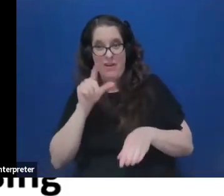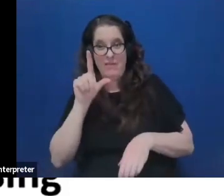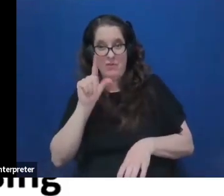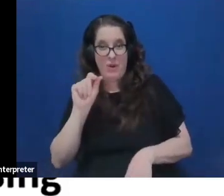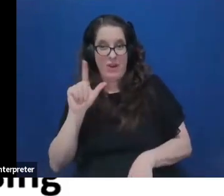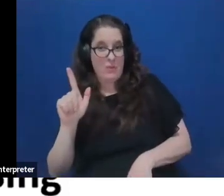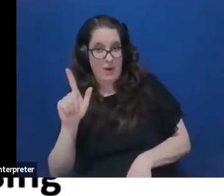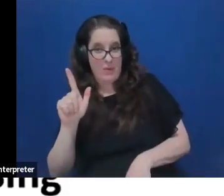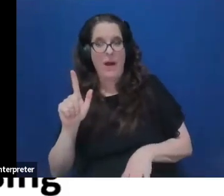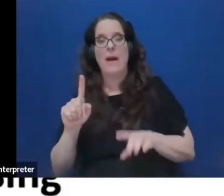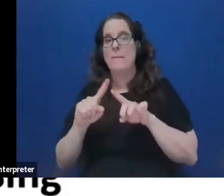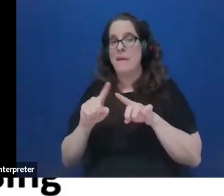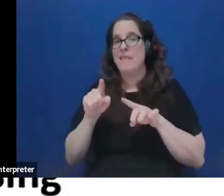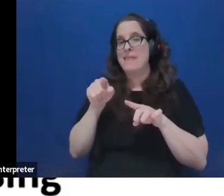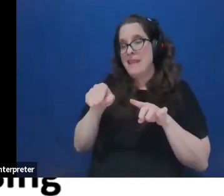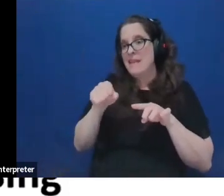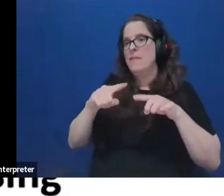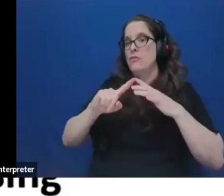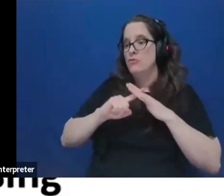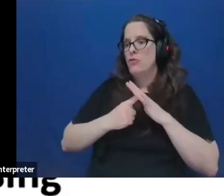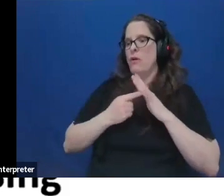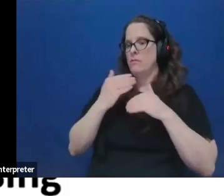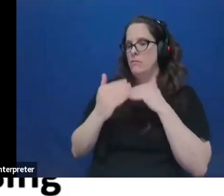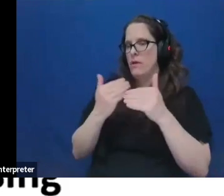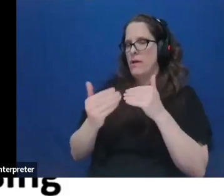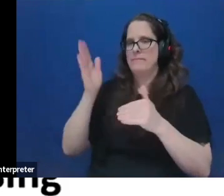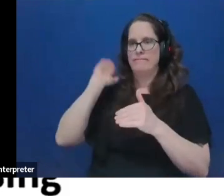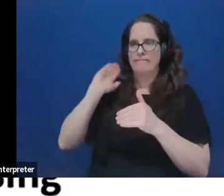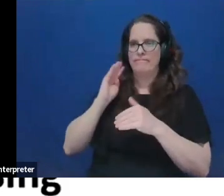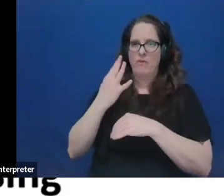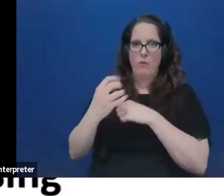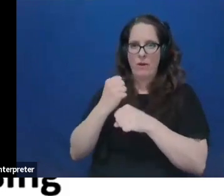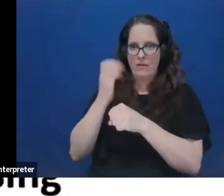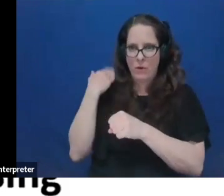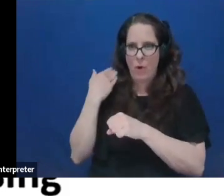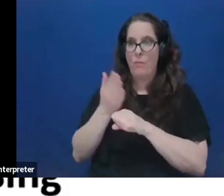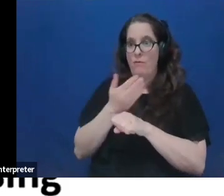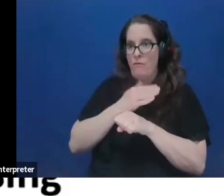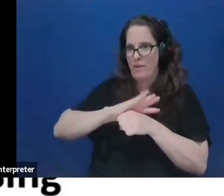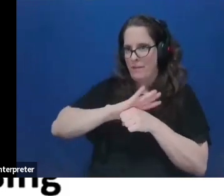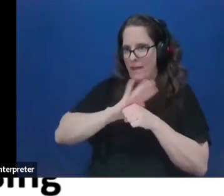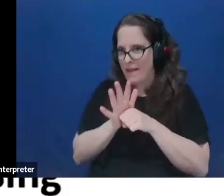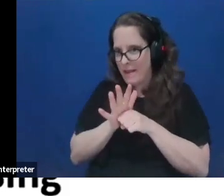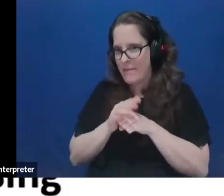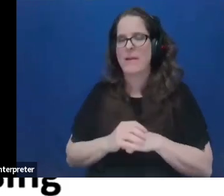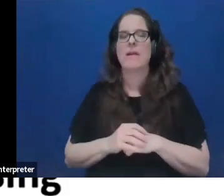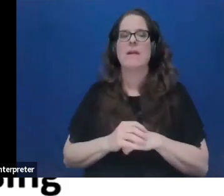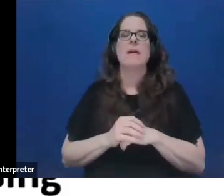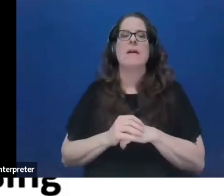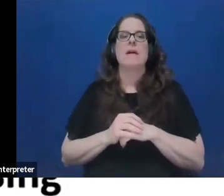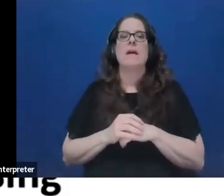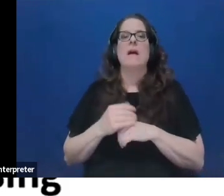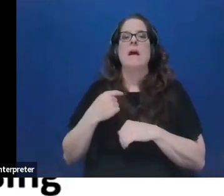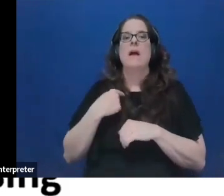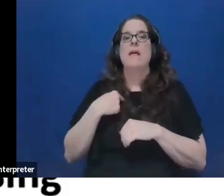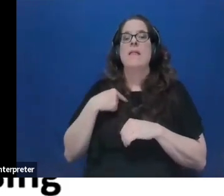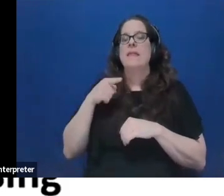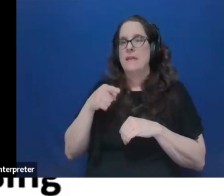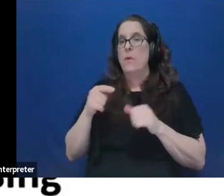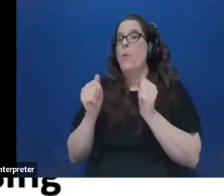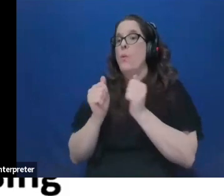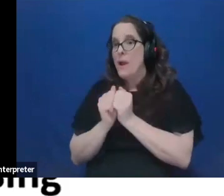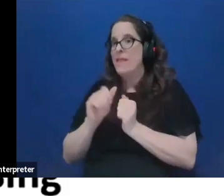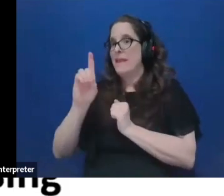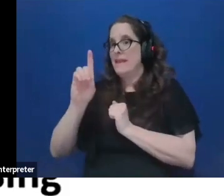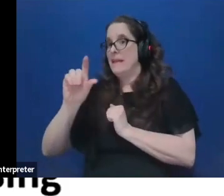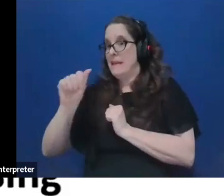right before the pandemic. And we were launched with help from the DDA with the mission